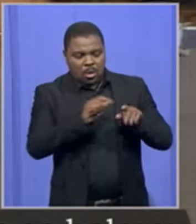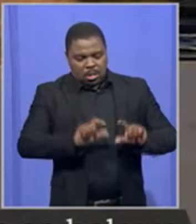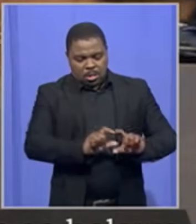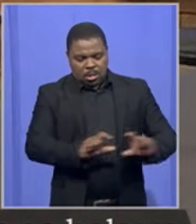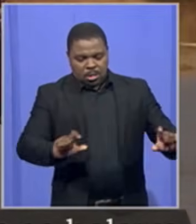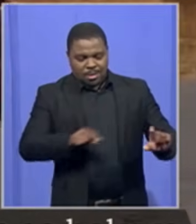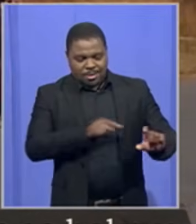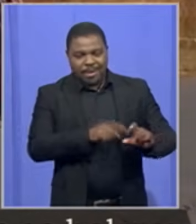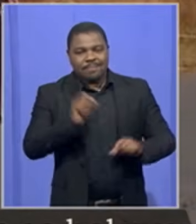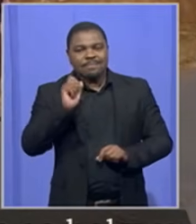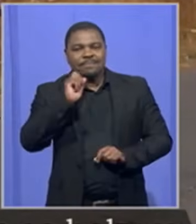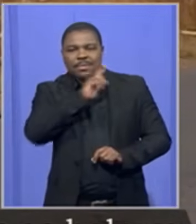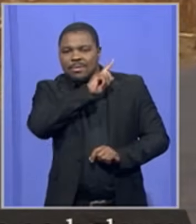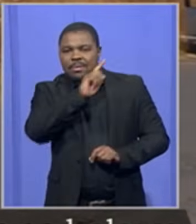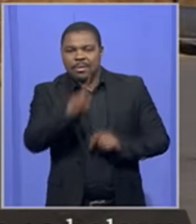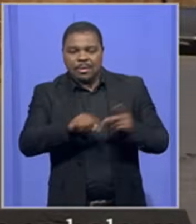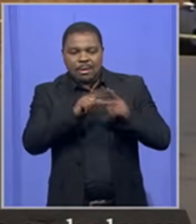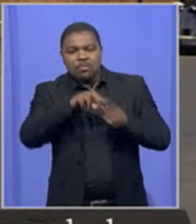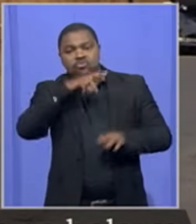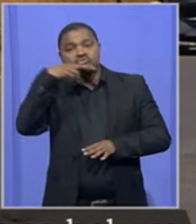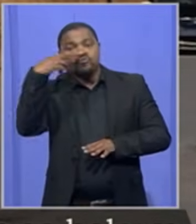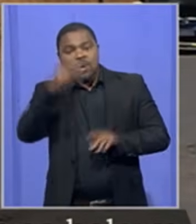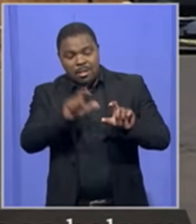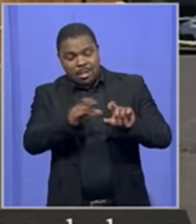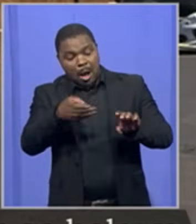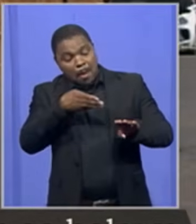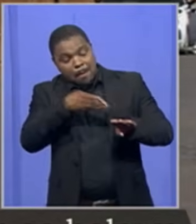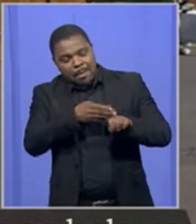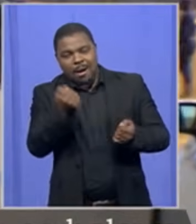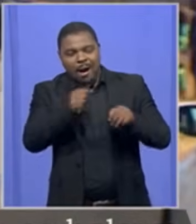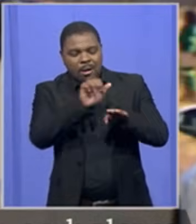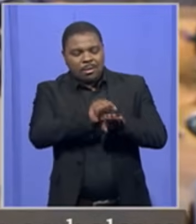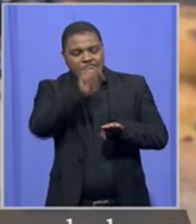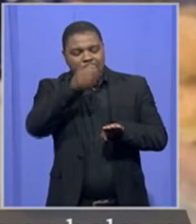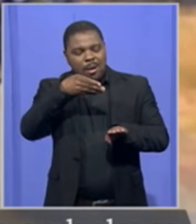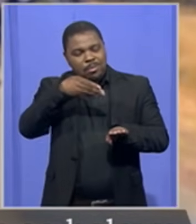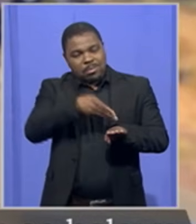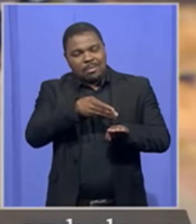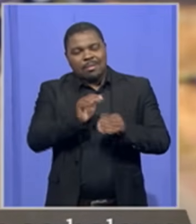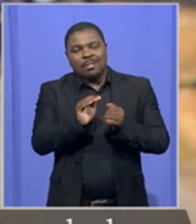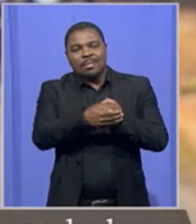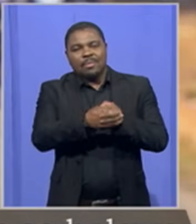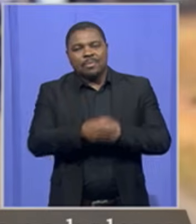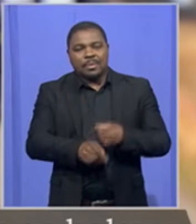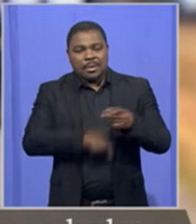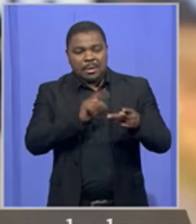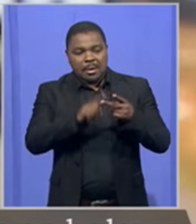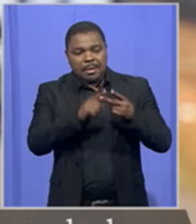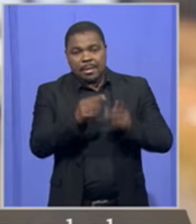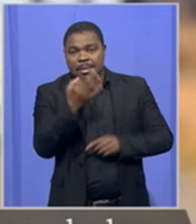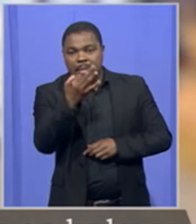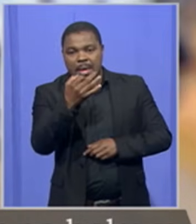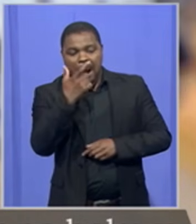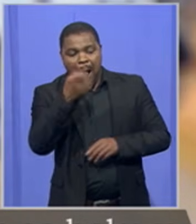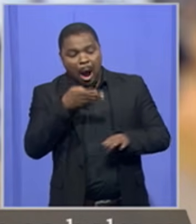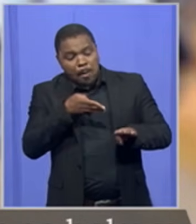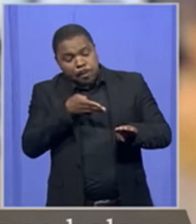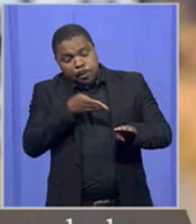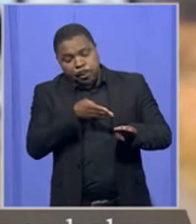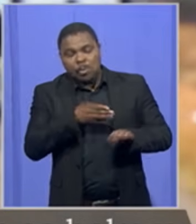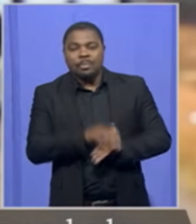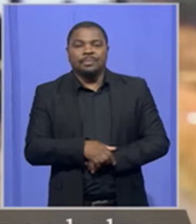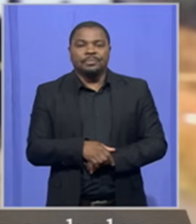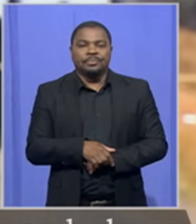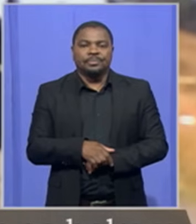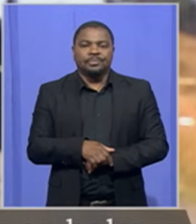e seng ya nnete mme ya nnete e fitlhetswe ka fa teng ga butu ya sejanaga. Go fitlhetswe ditlhobolo di le 3 mo lefelong la tiragalo.